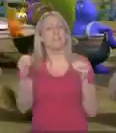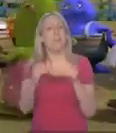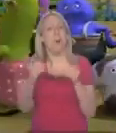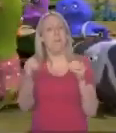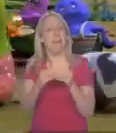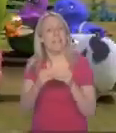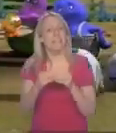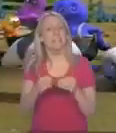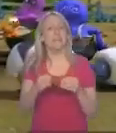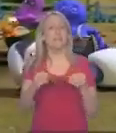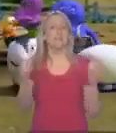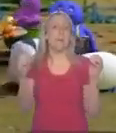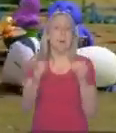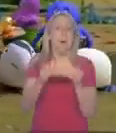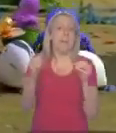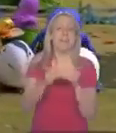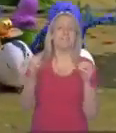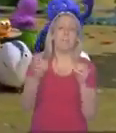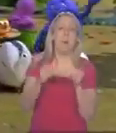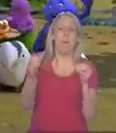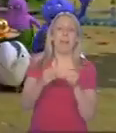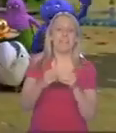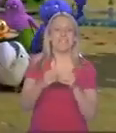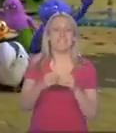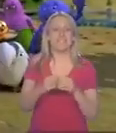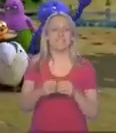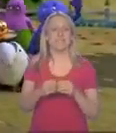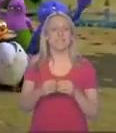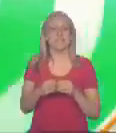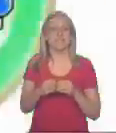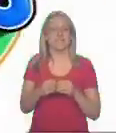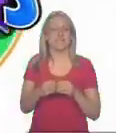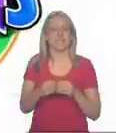Boblins, Boblins. Boblins,